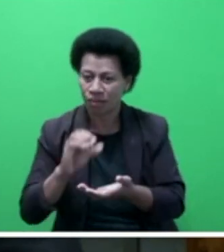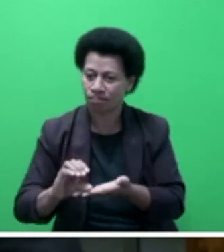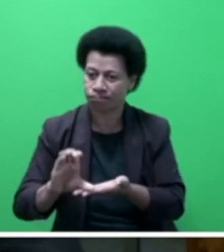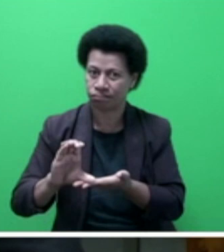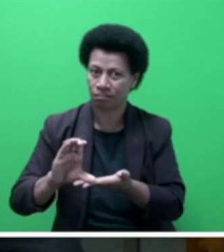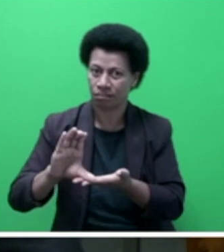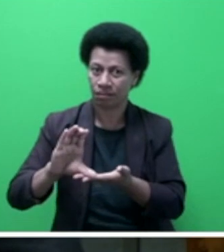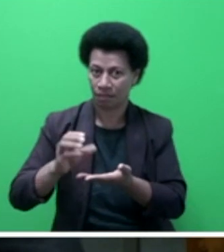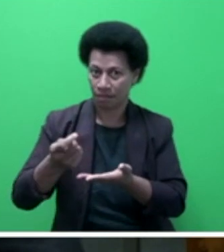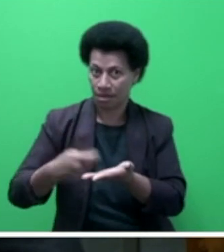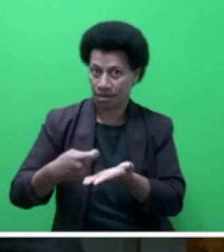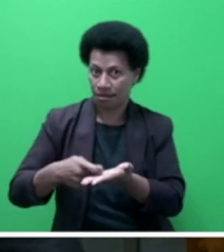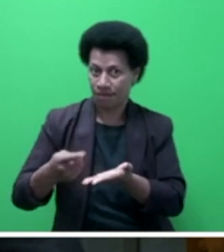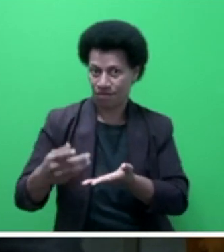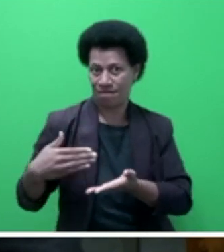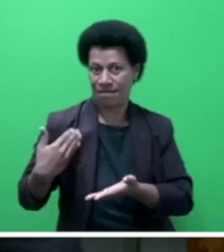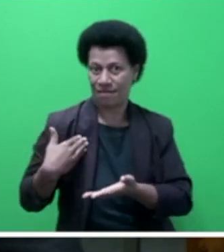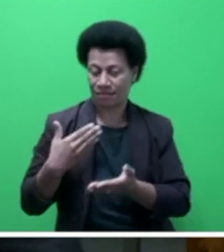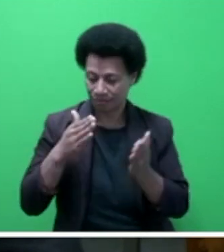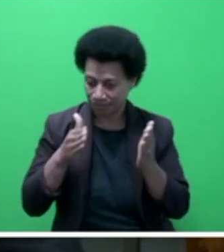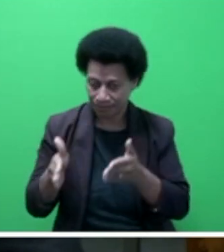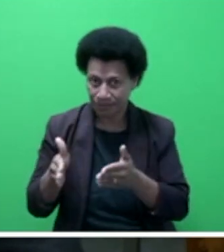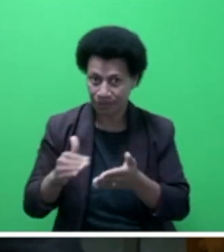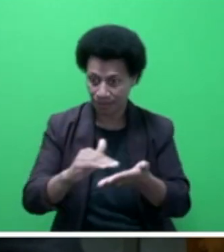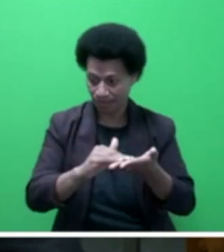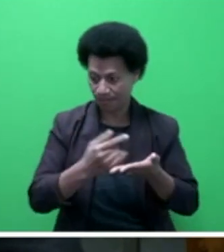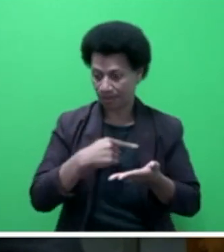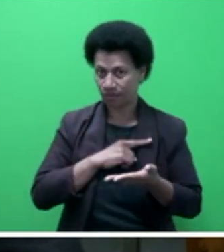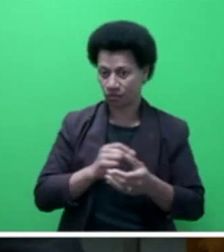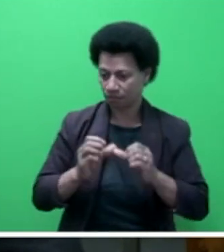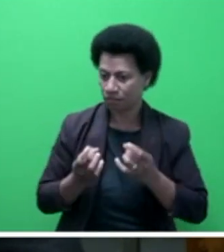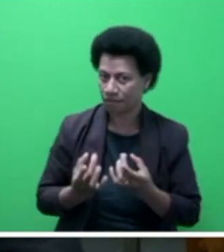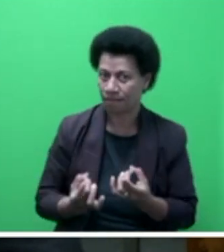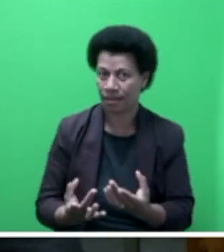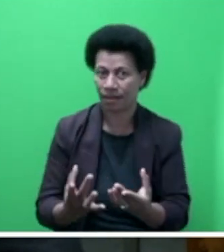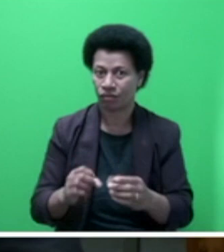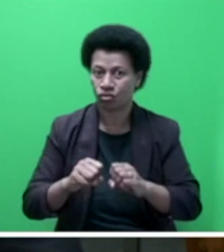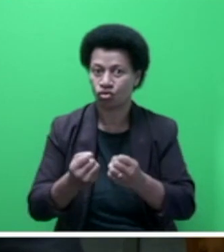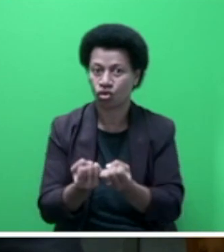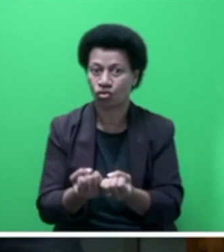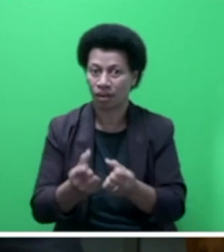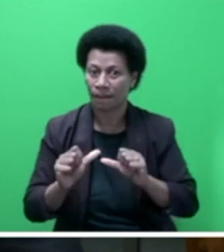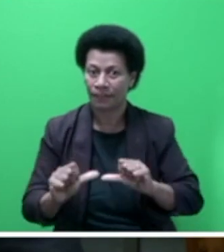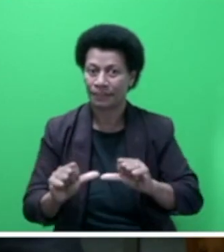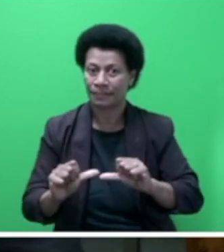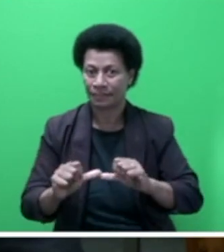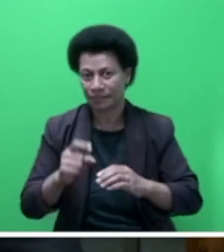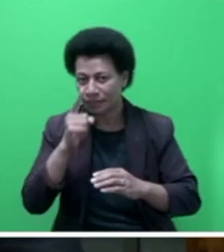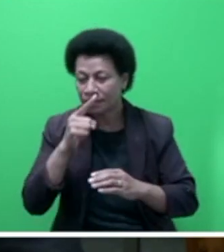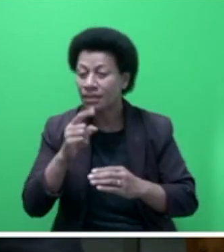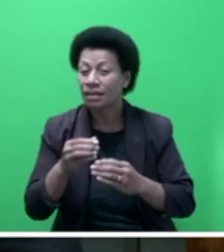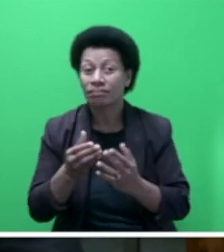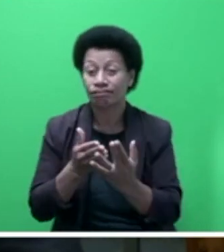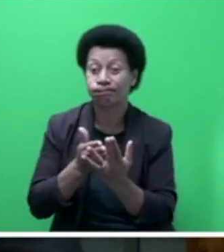preserve livelihoods. It demands from us to enhance the preparedness of our social protection systems and build resilience against future